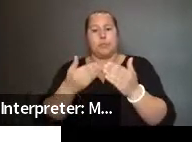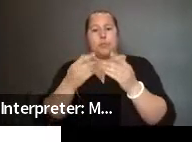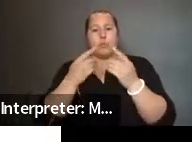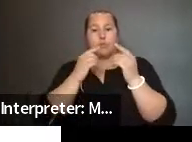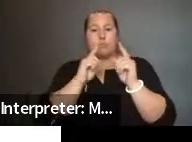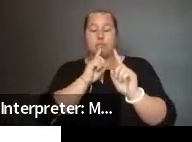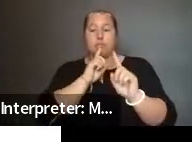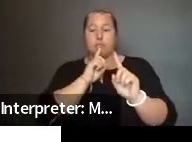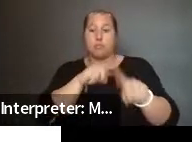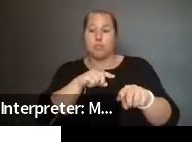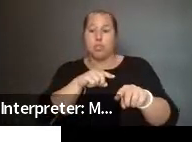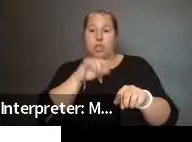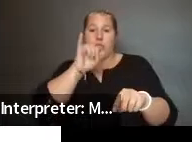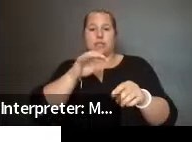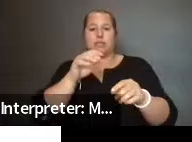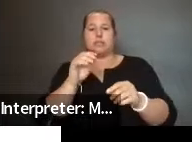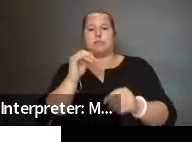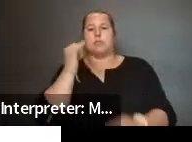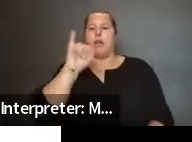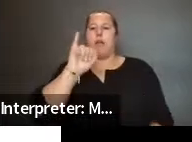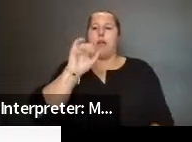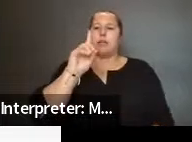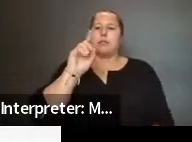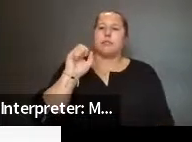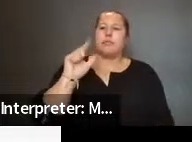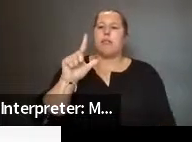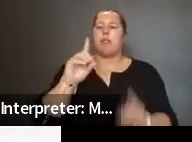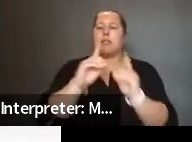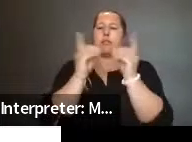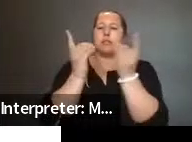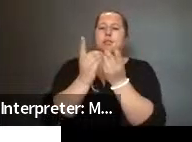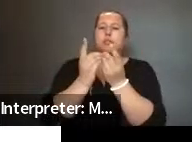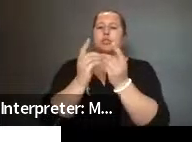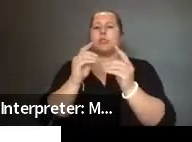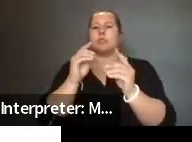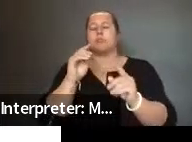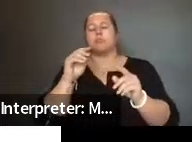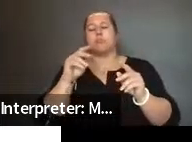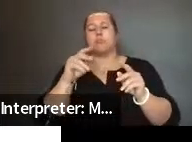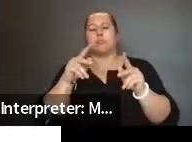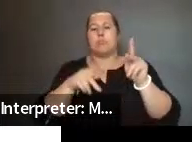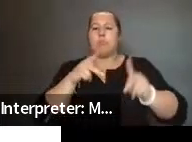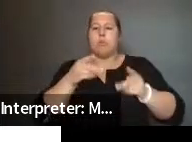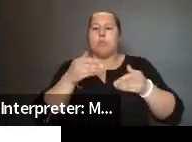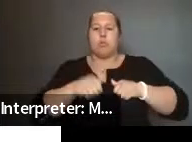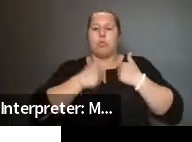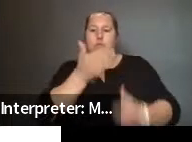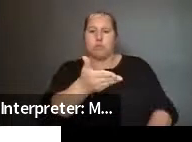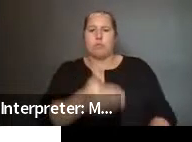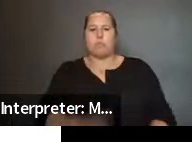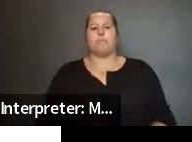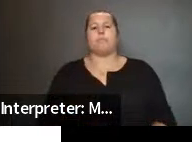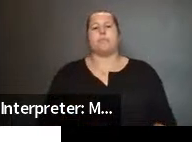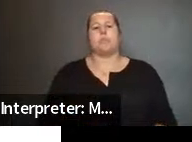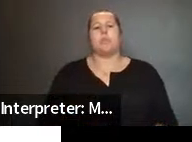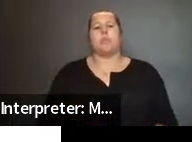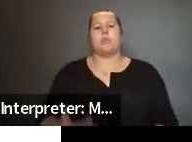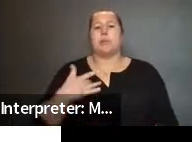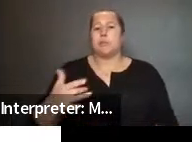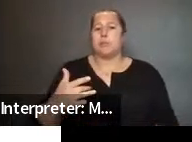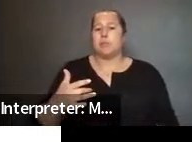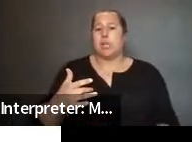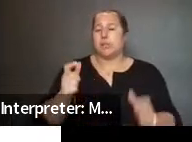district population. Preferably, districts should not vary by more than a very small percentage.